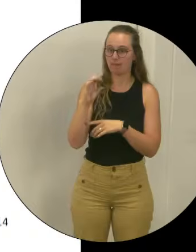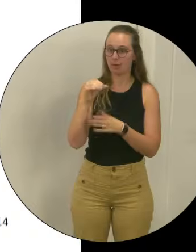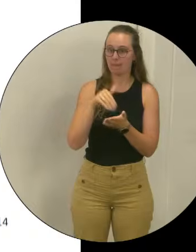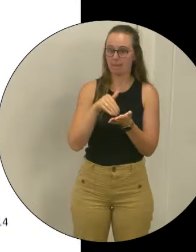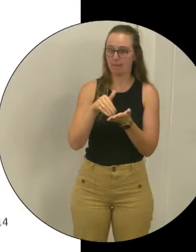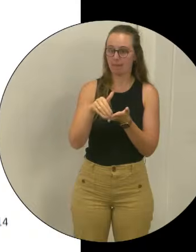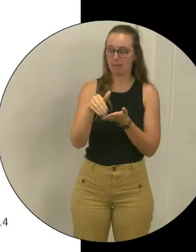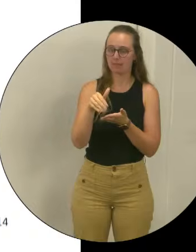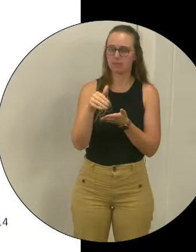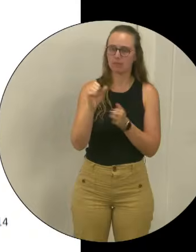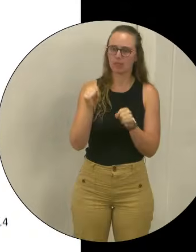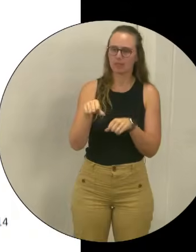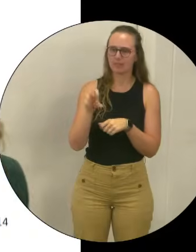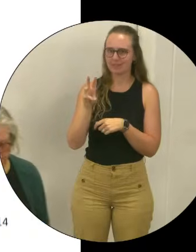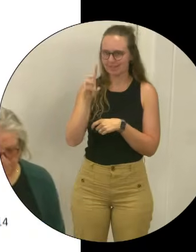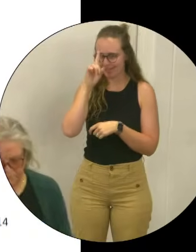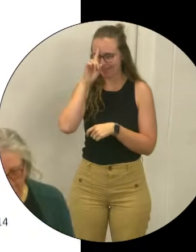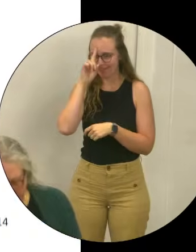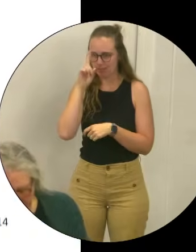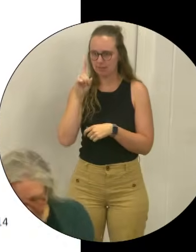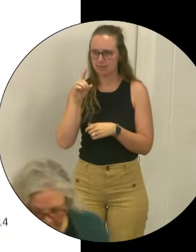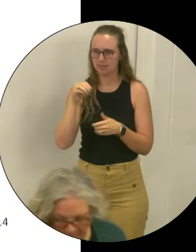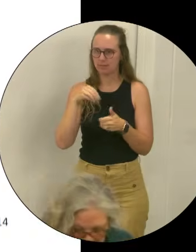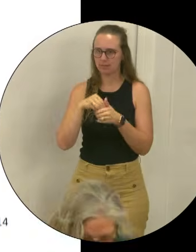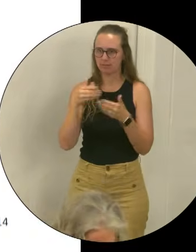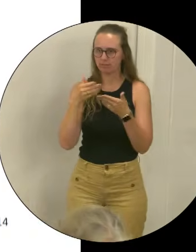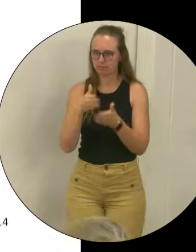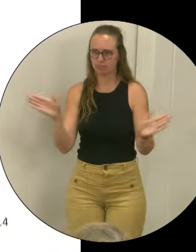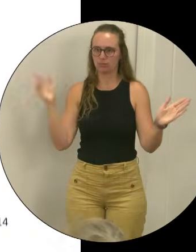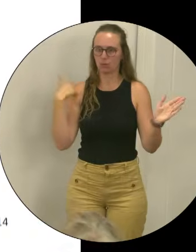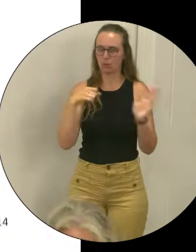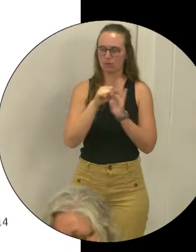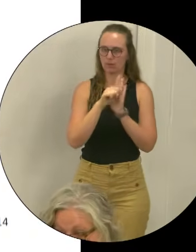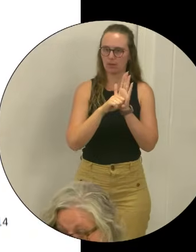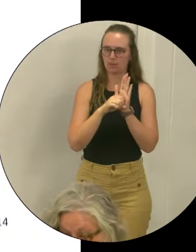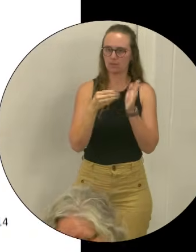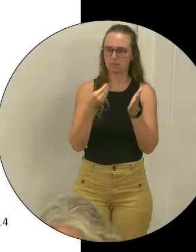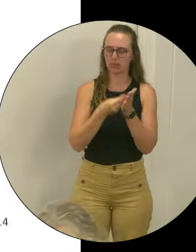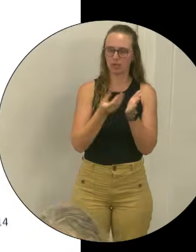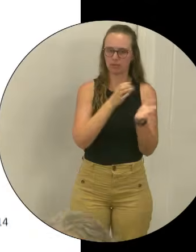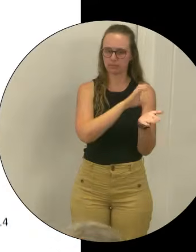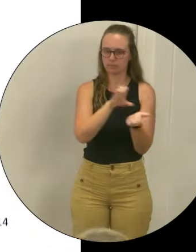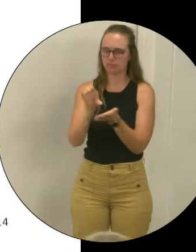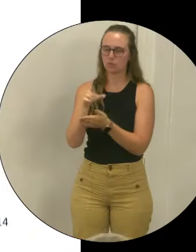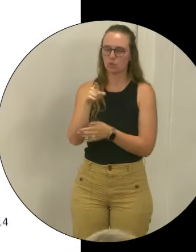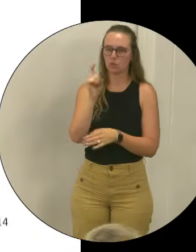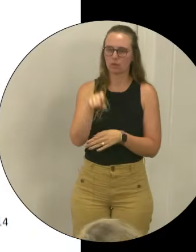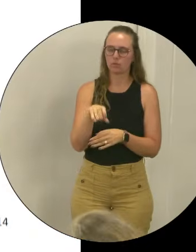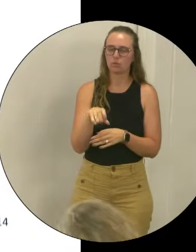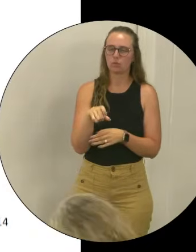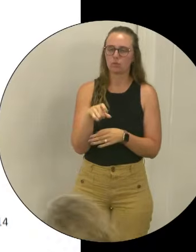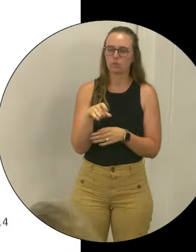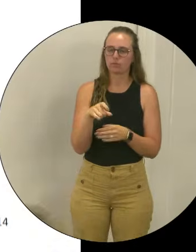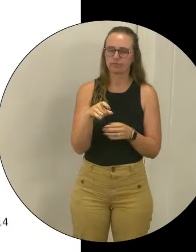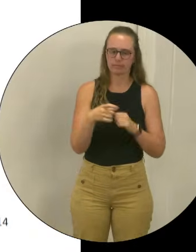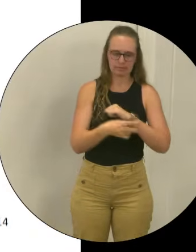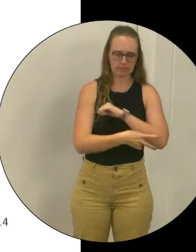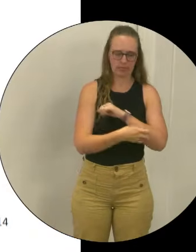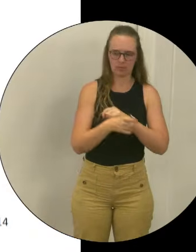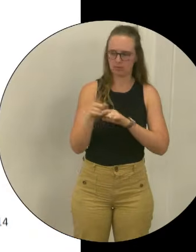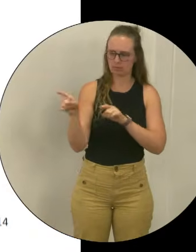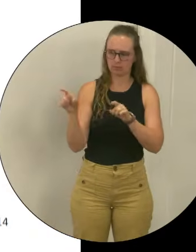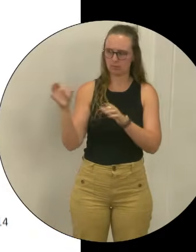could be like 6 cents in the magnitude of our state budget. So you're going to have to take it from somewhere